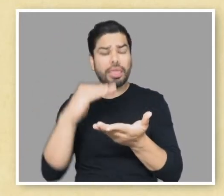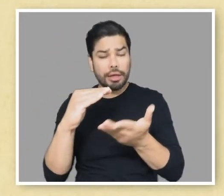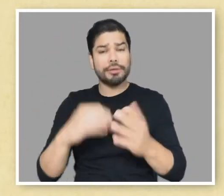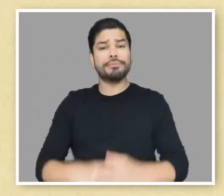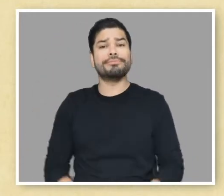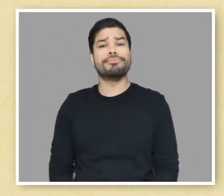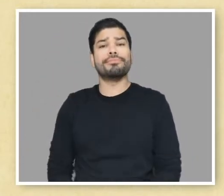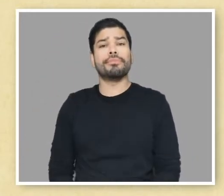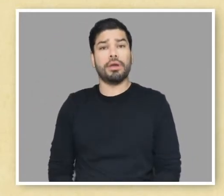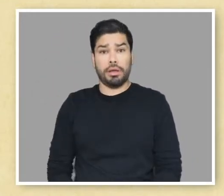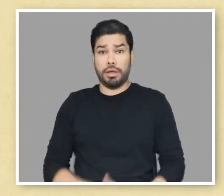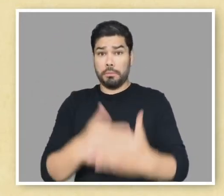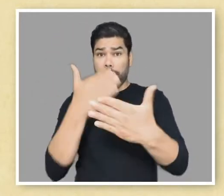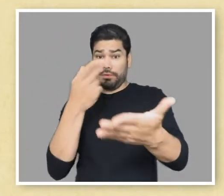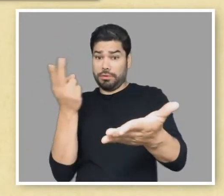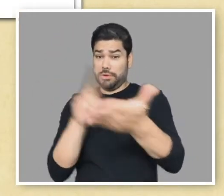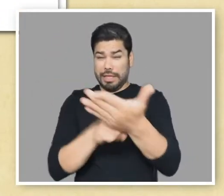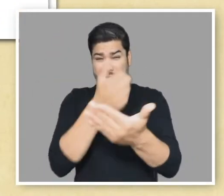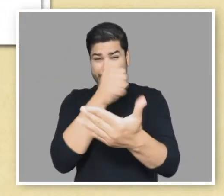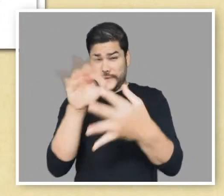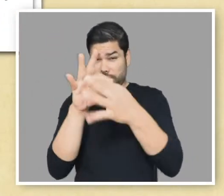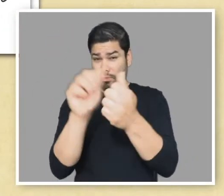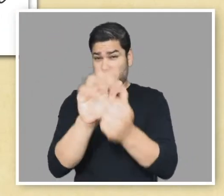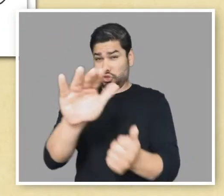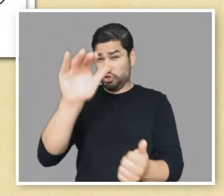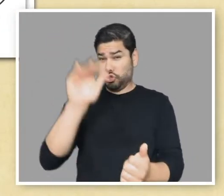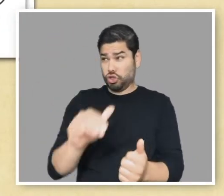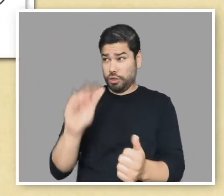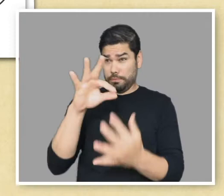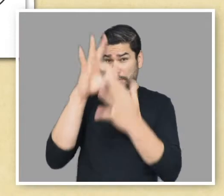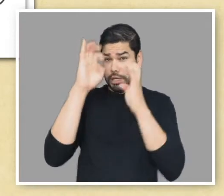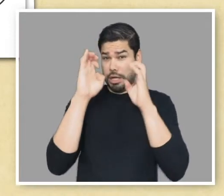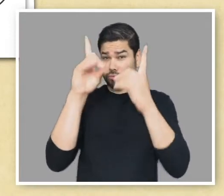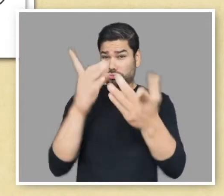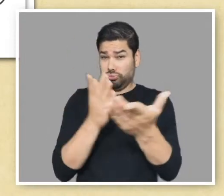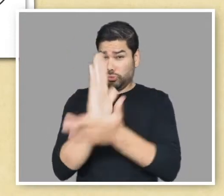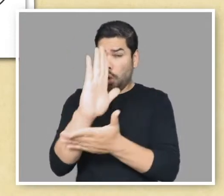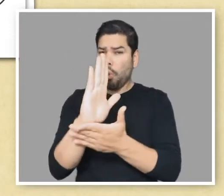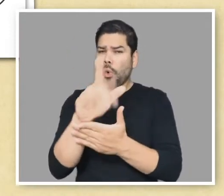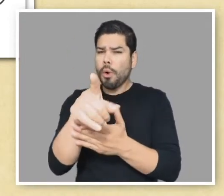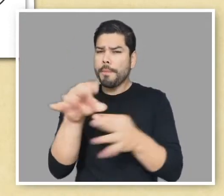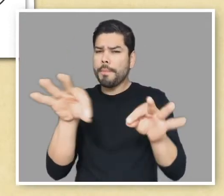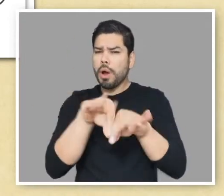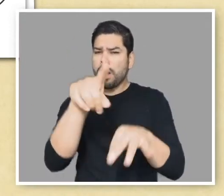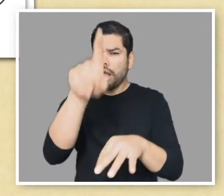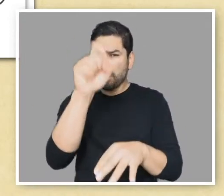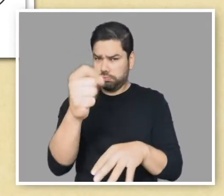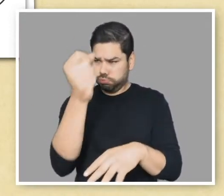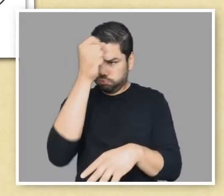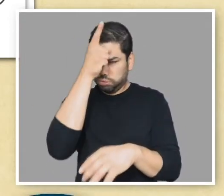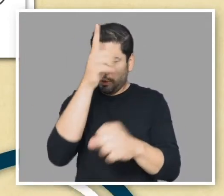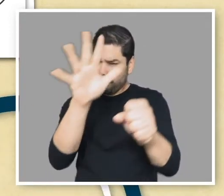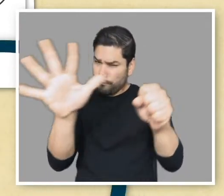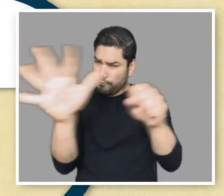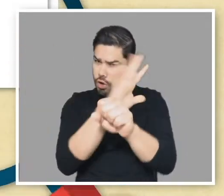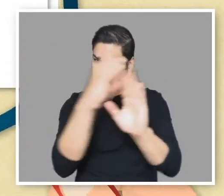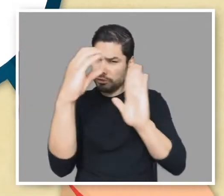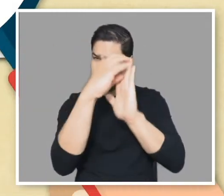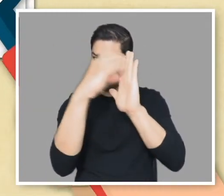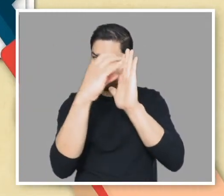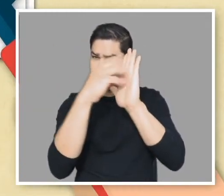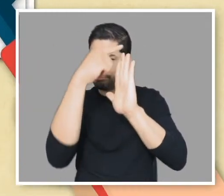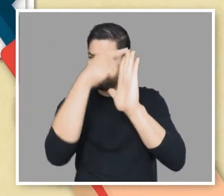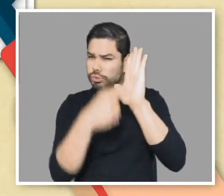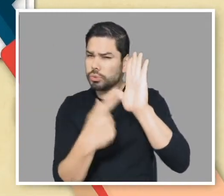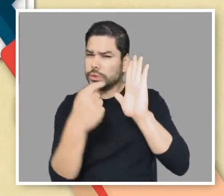bargained for. Before signing any written agreement related to your child's special education rights, it is important to fully understand what is in